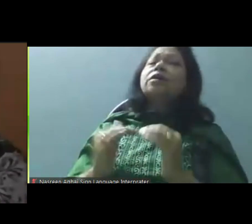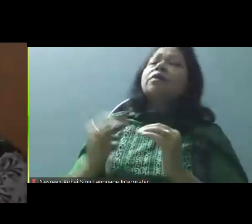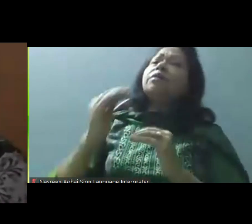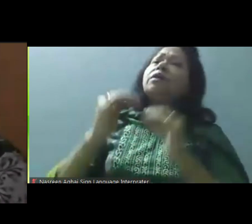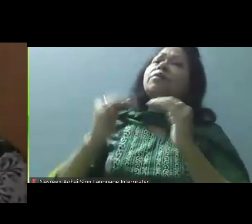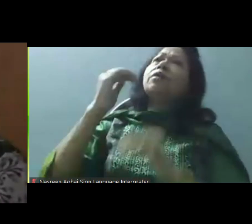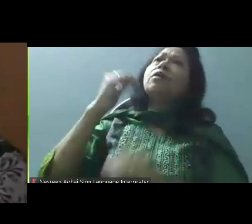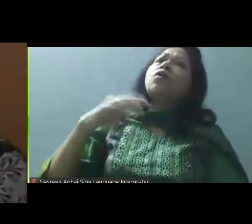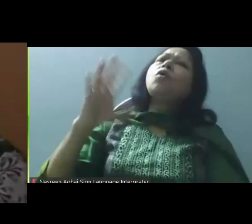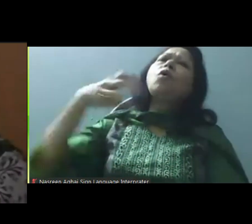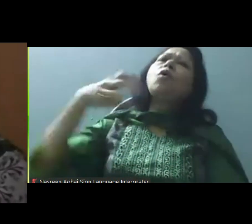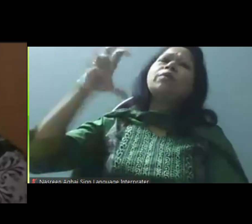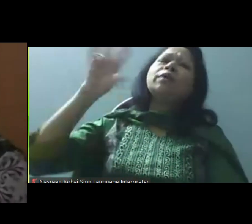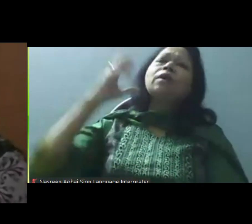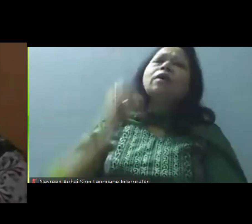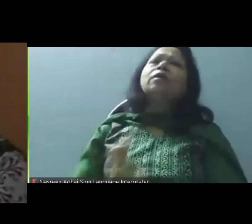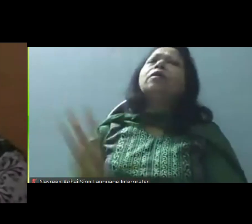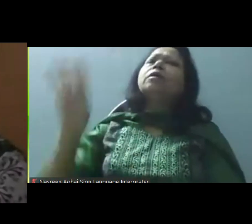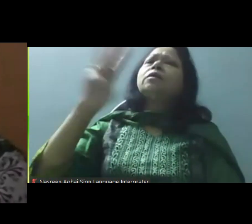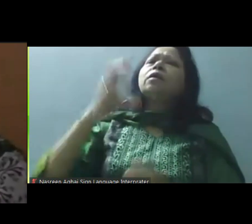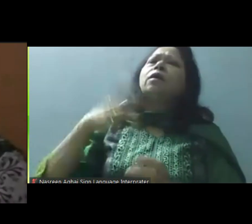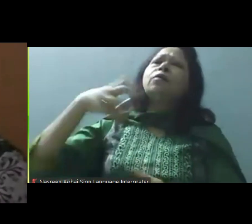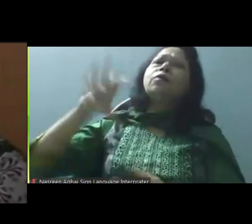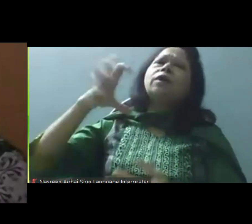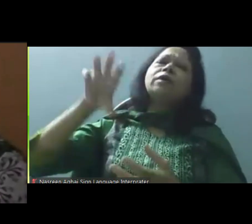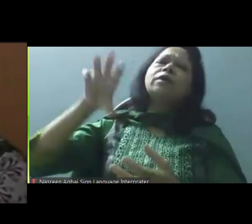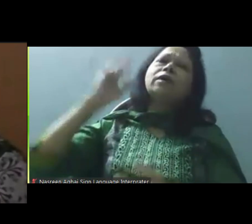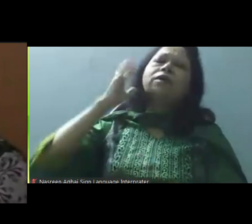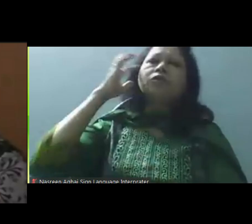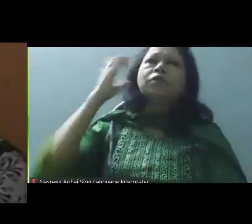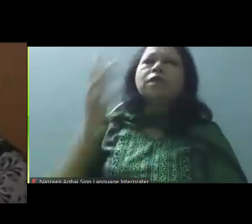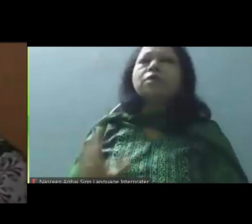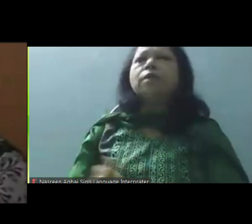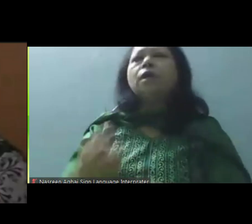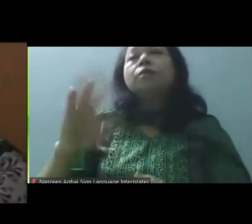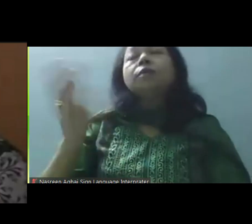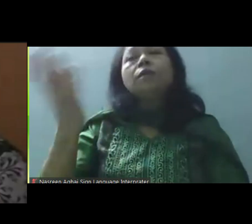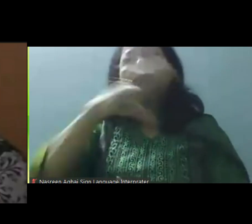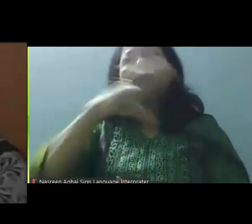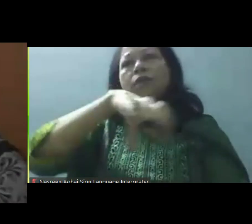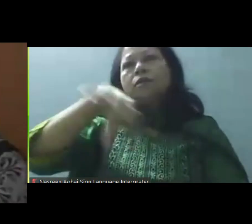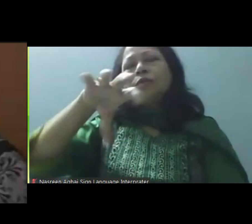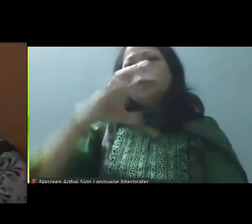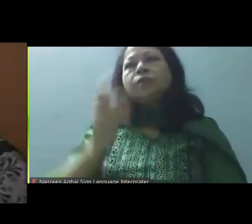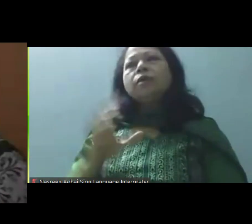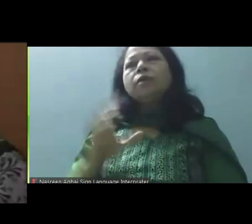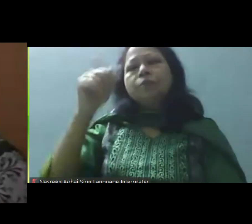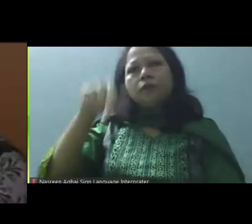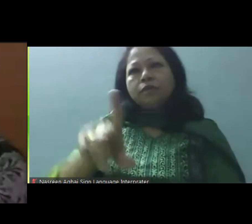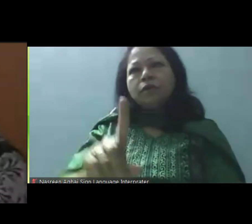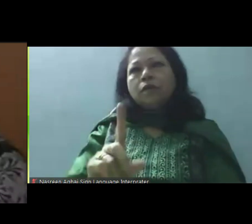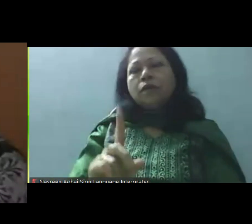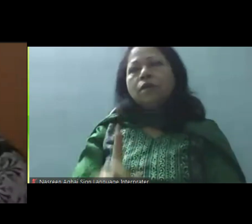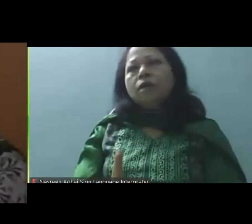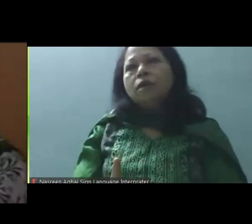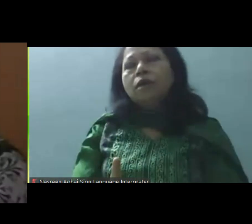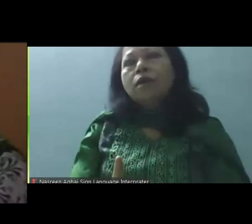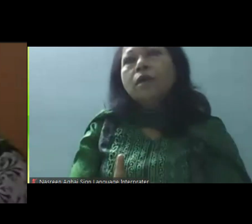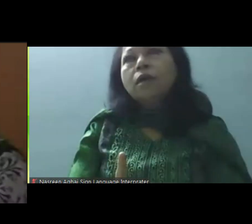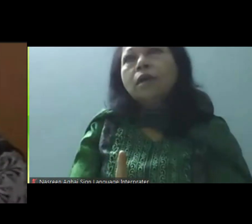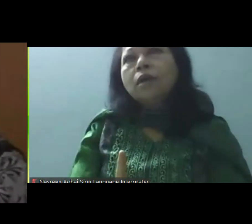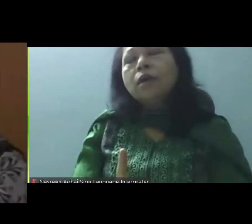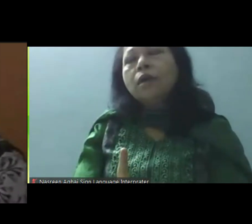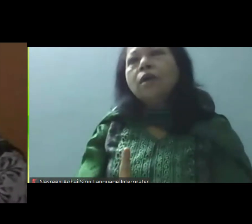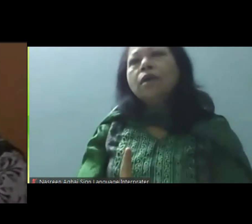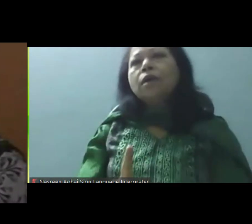developing countries and third world countries. And this situation, as mentioned in Dr. Tahir